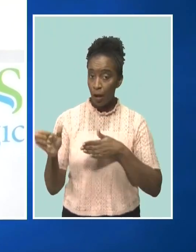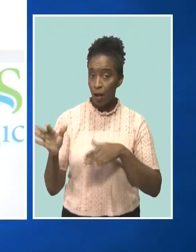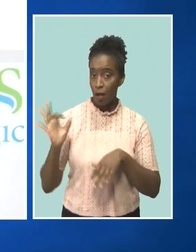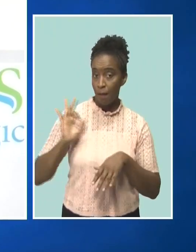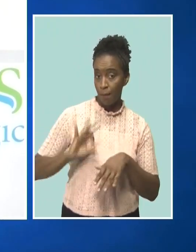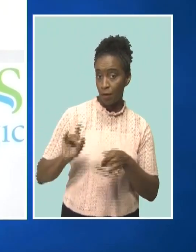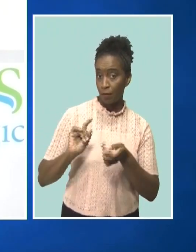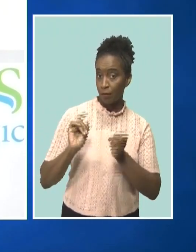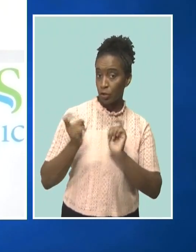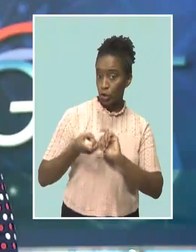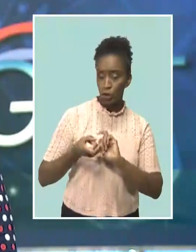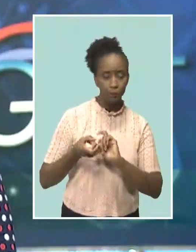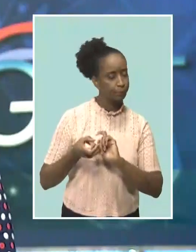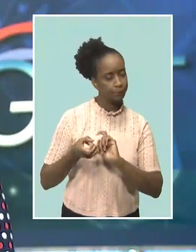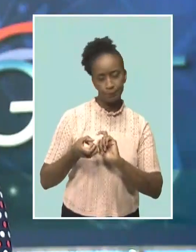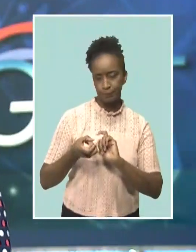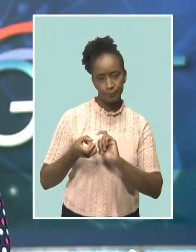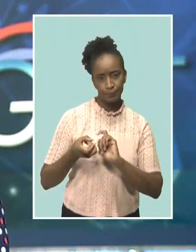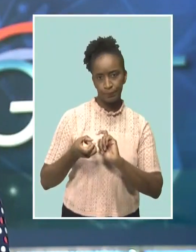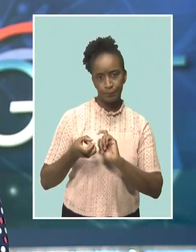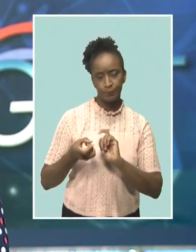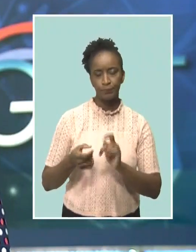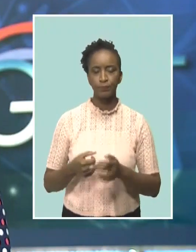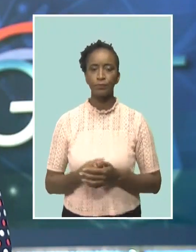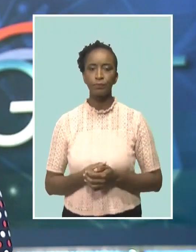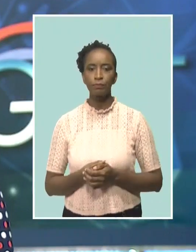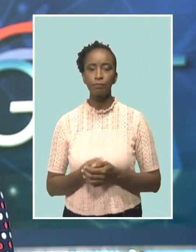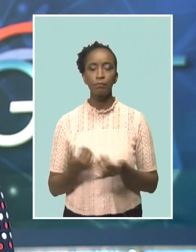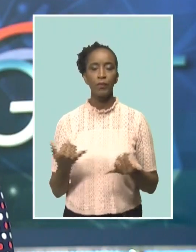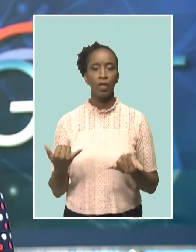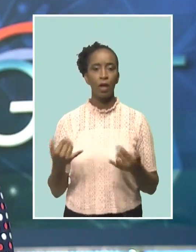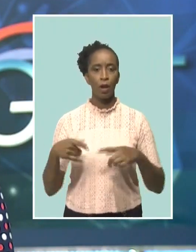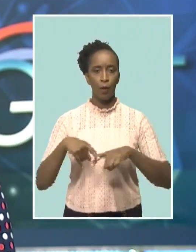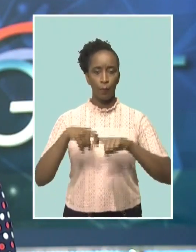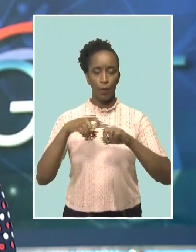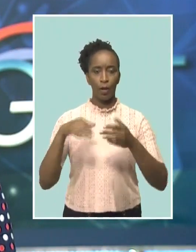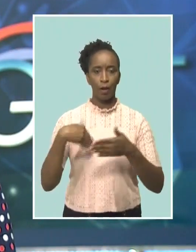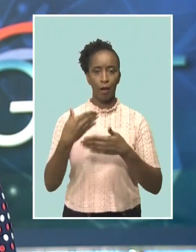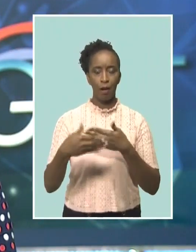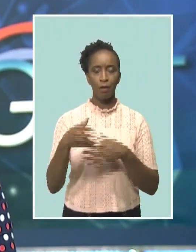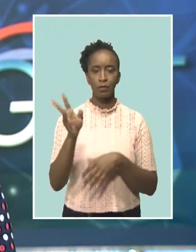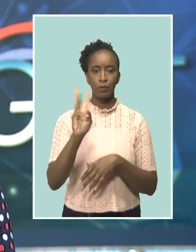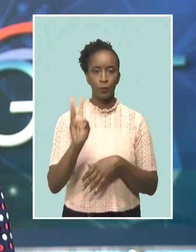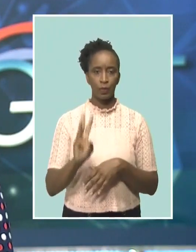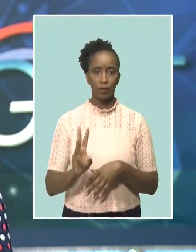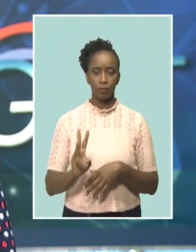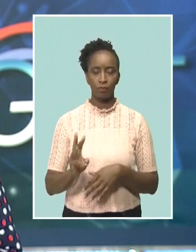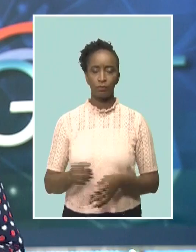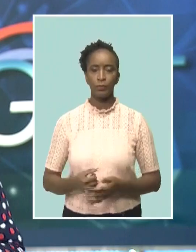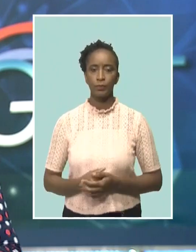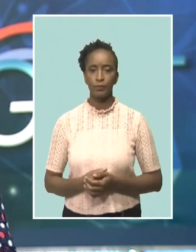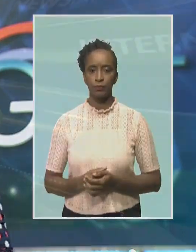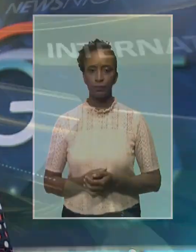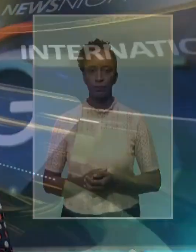for BARP members. We'll take a break right here and come back with the weather with Carrie-Ann O'Neill.